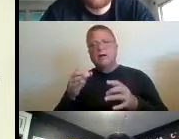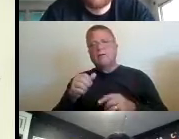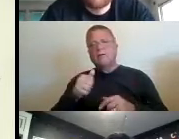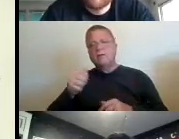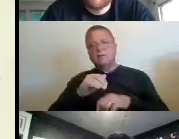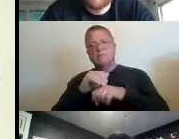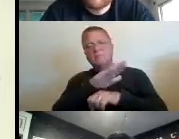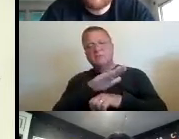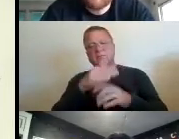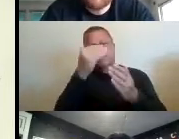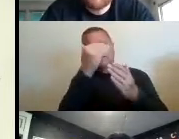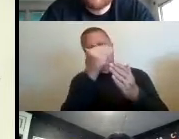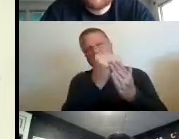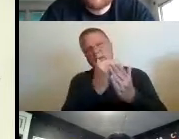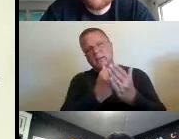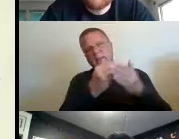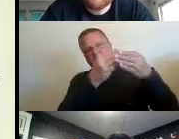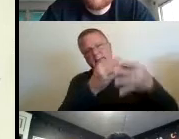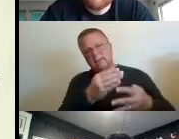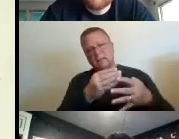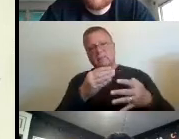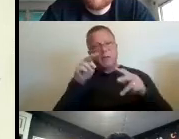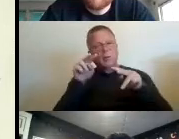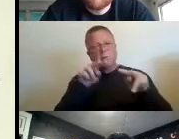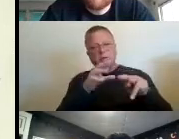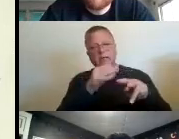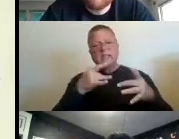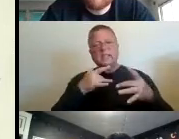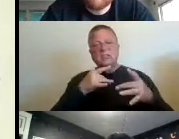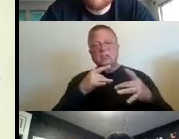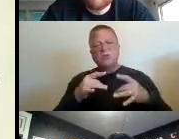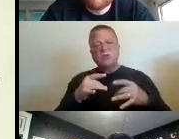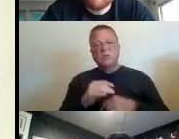my observations and concerns, and I just wondered if you got those.